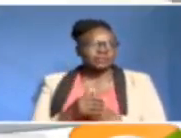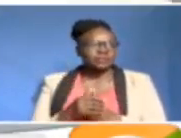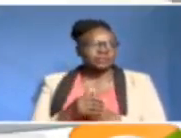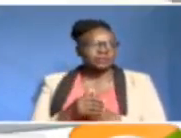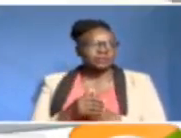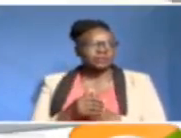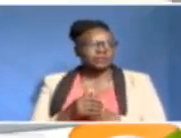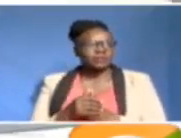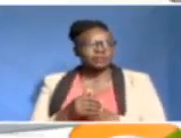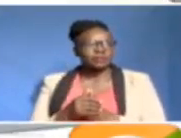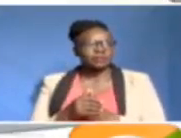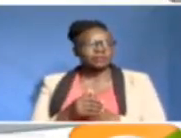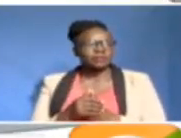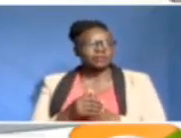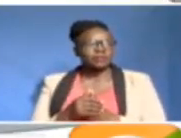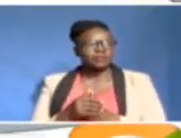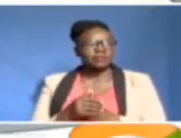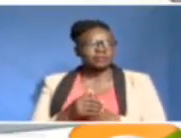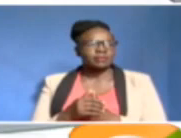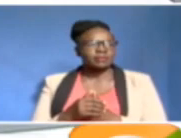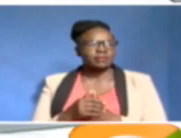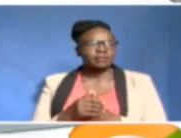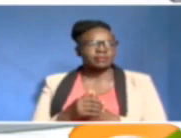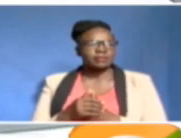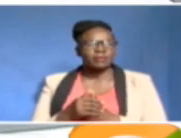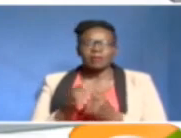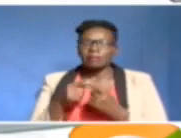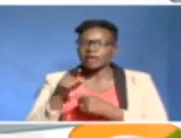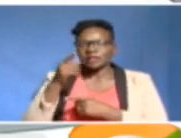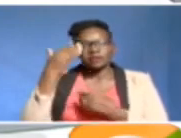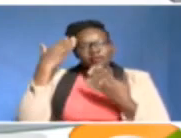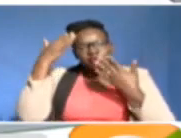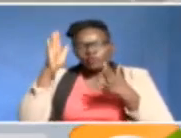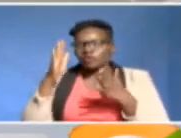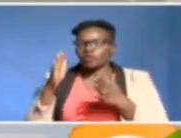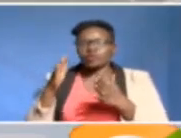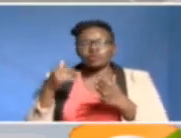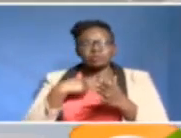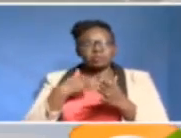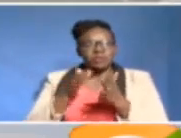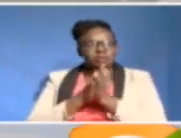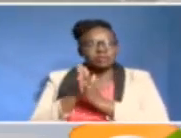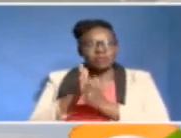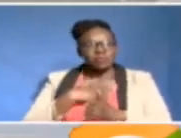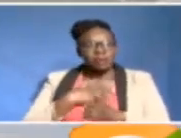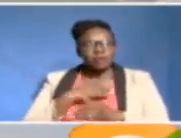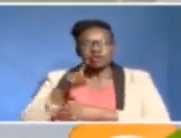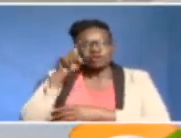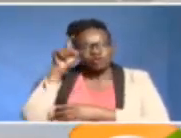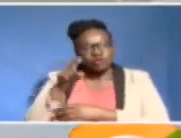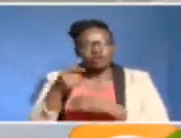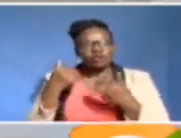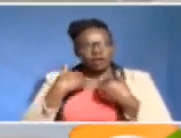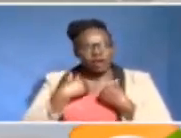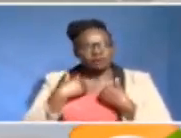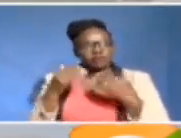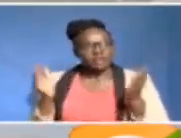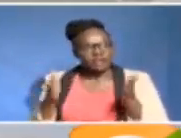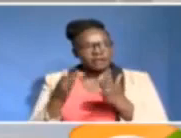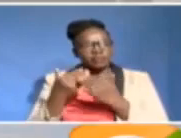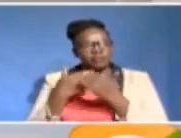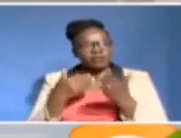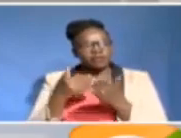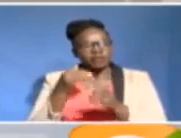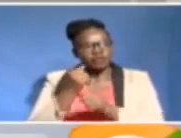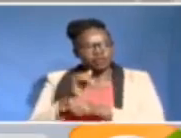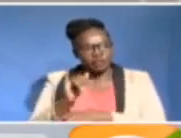or whatever, I can also get it. You don't know my drive. You need to overdrive before you do what you want to do. But this is what I'm going to tell